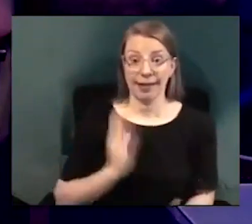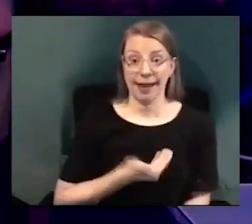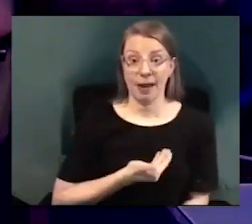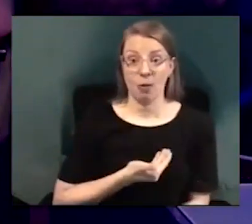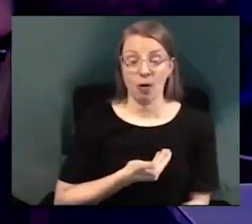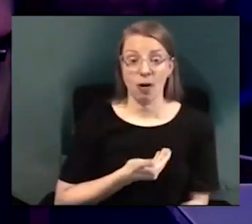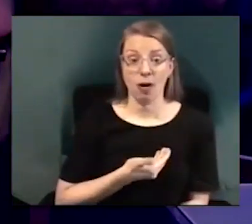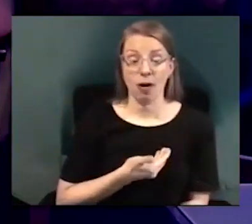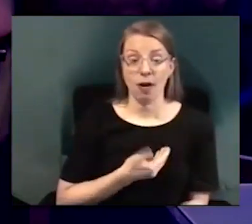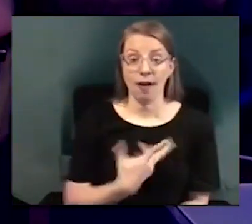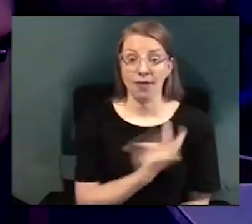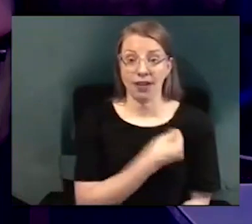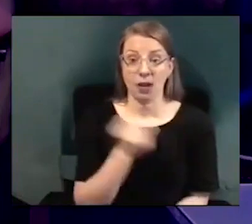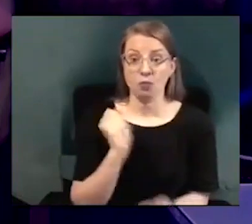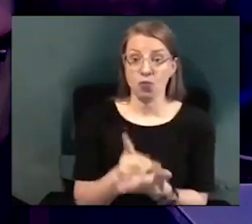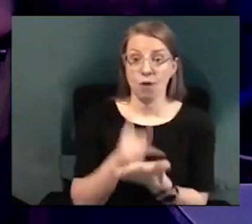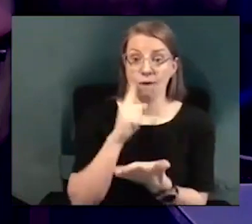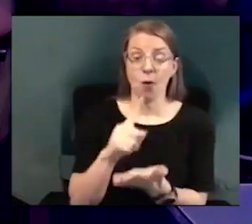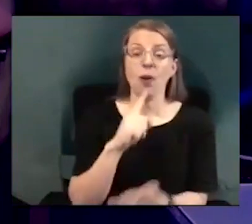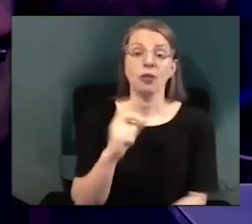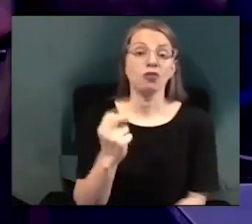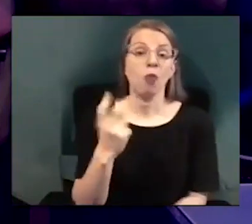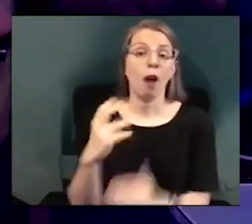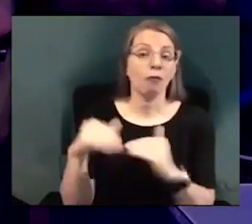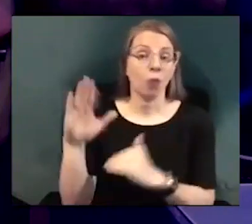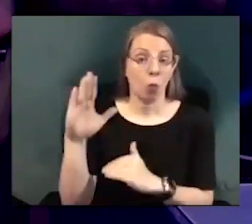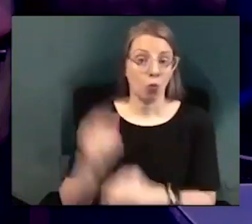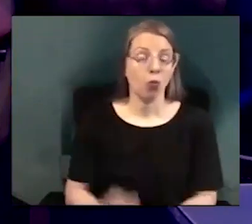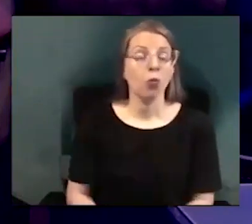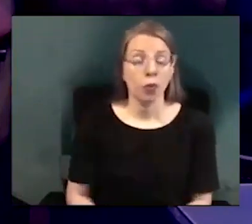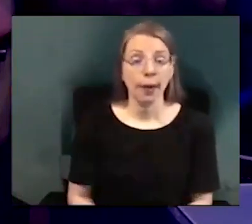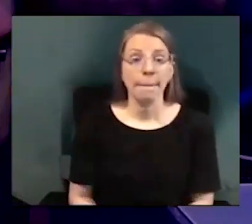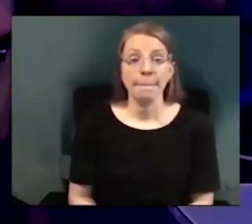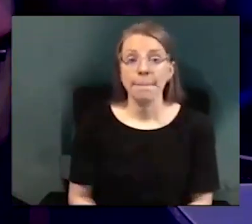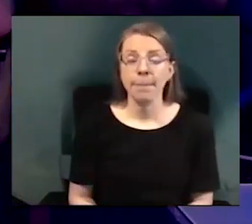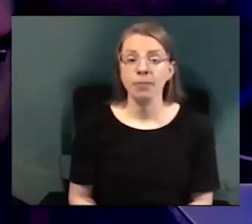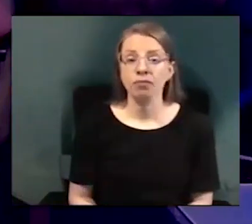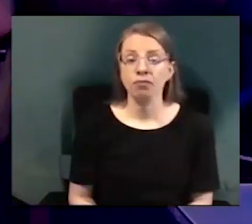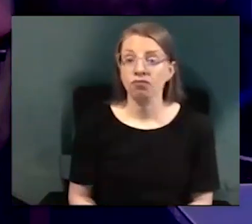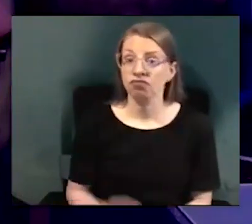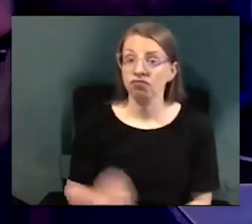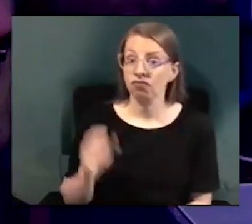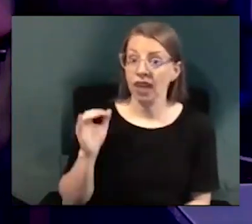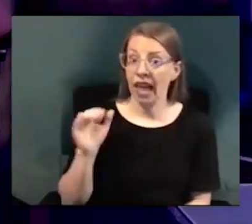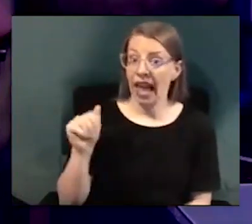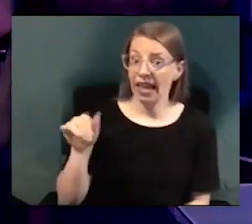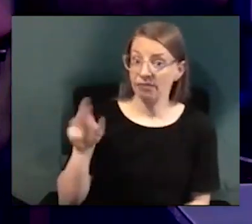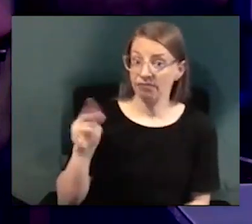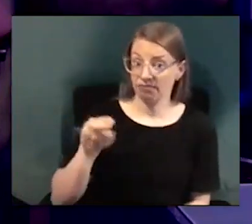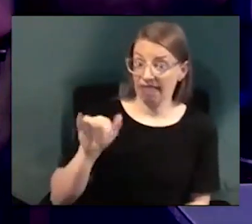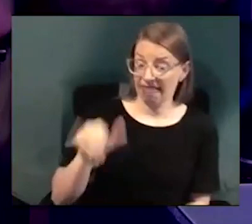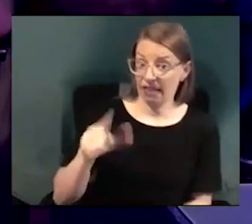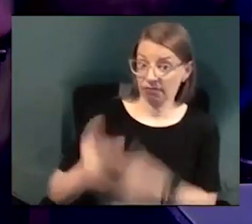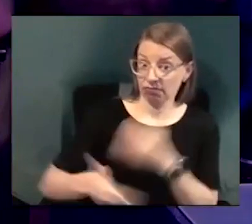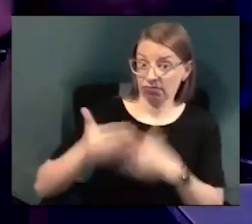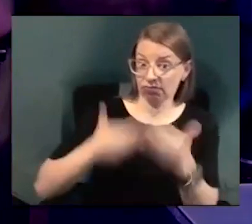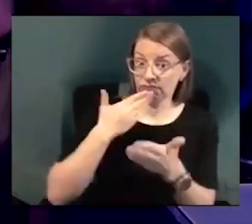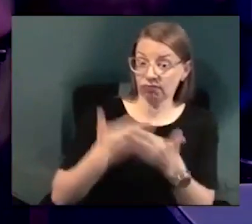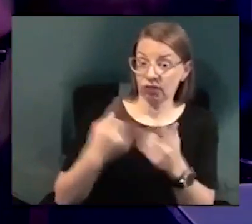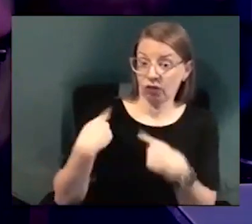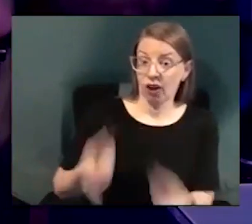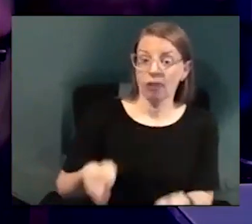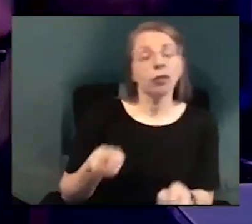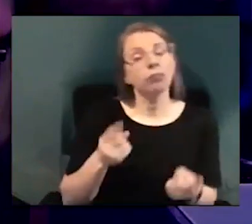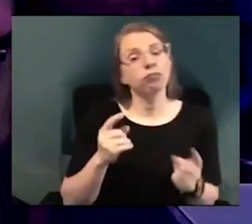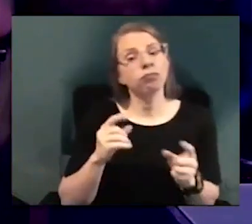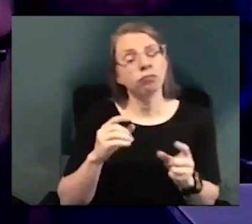that's approved for 12 years and older. And how has that been going so far, Adam? Have we gotten a lot of folks? It's been going really well.